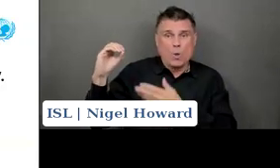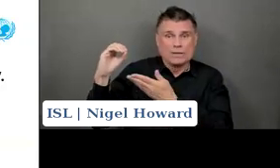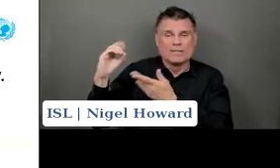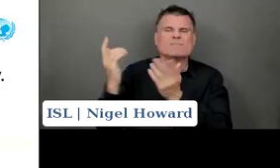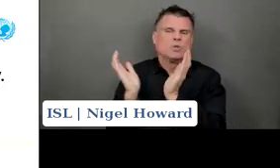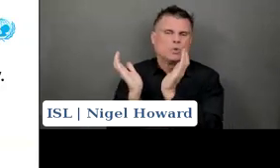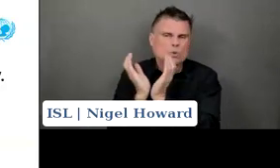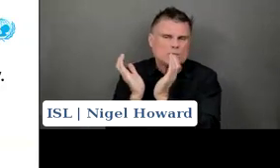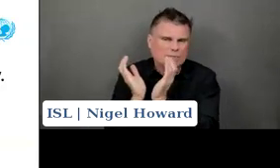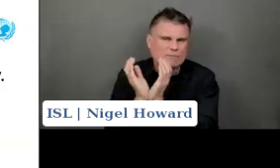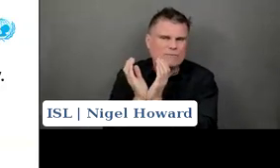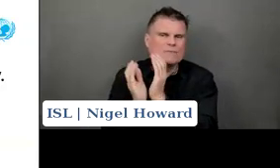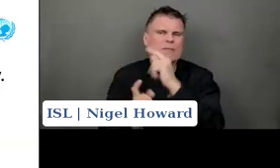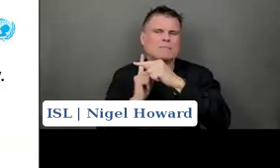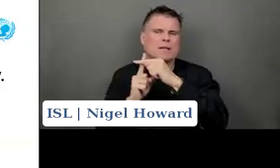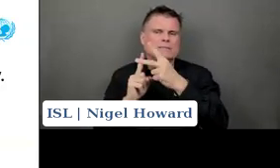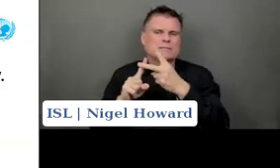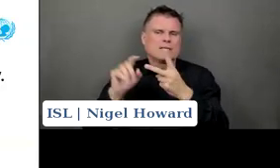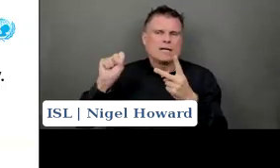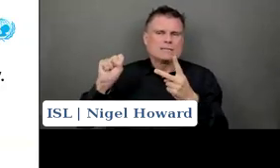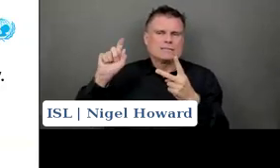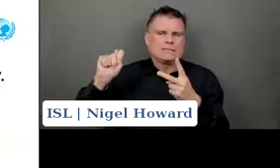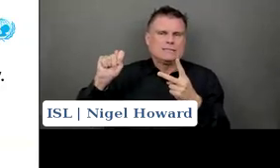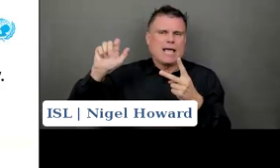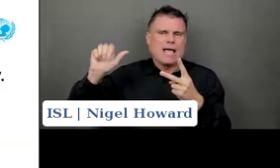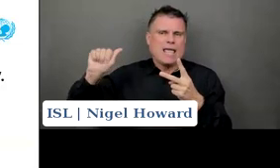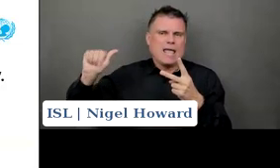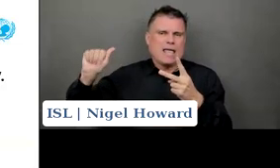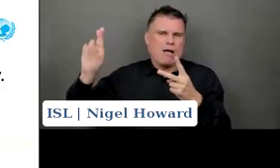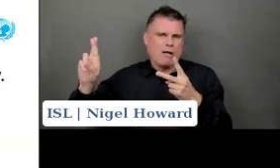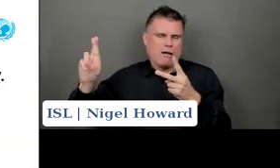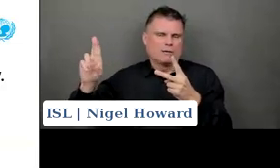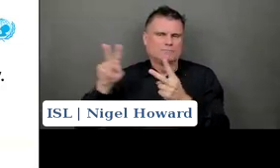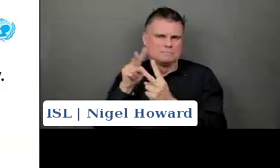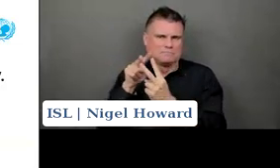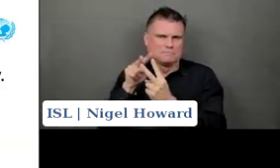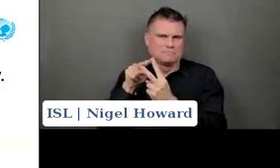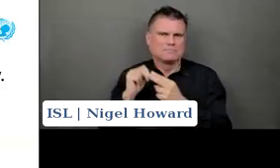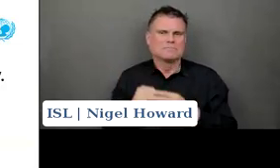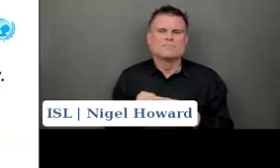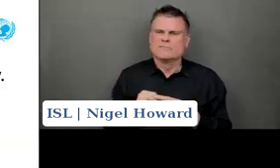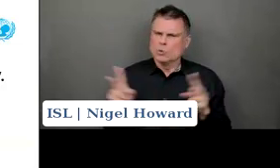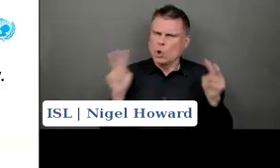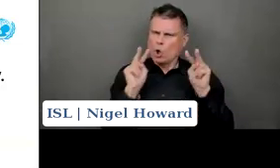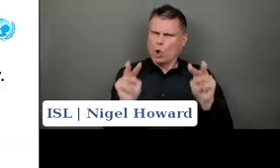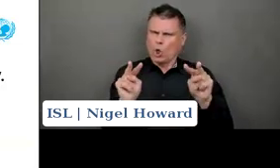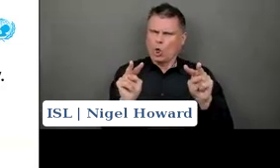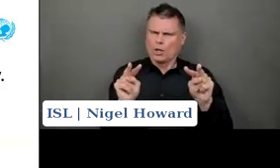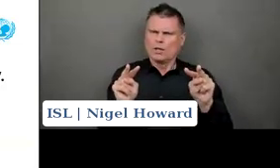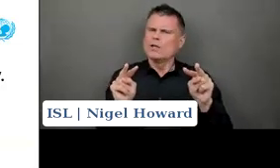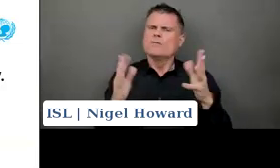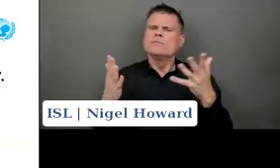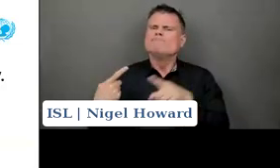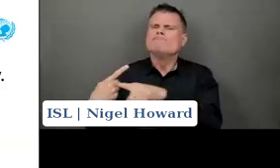support system strengthening, and particularly looked at what are the different components that constitute care